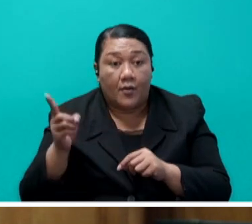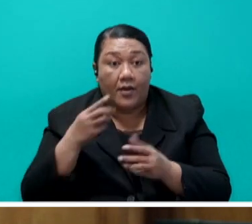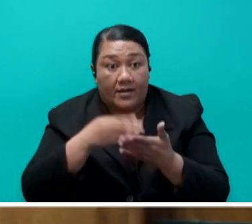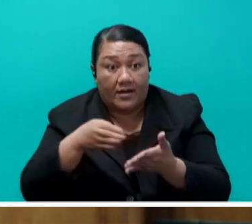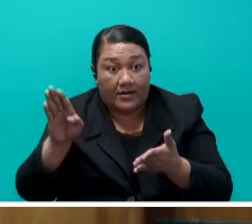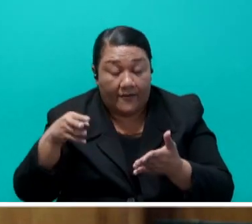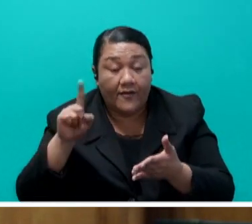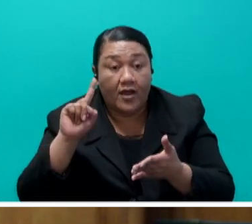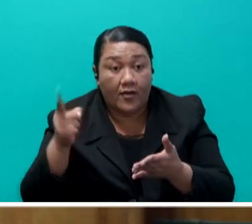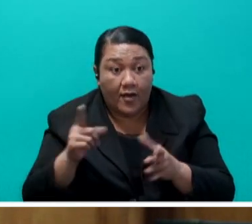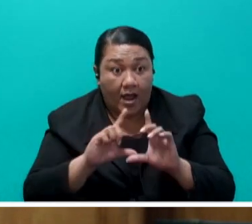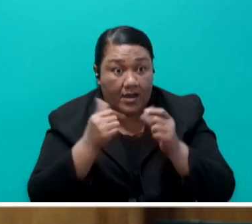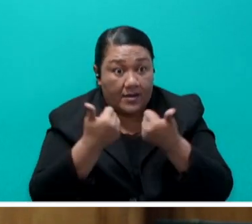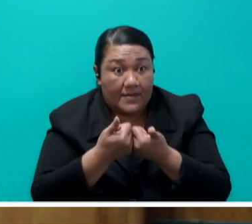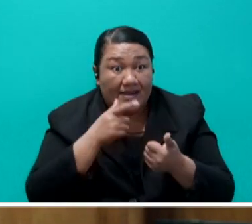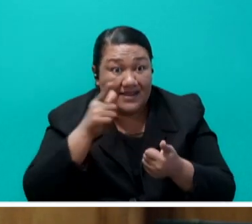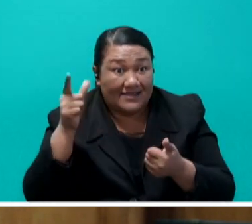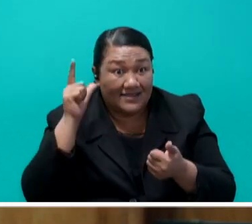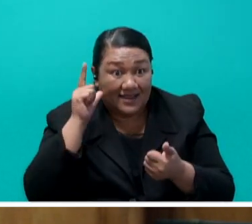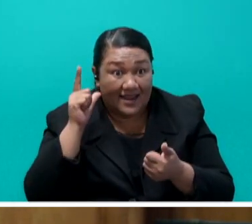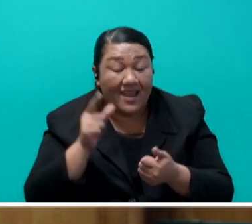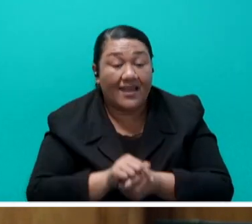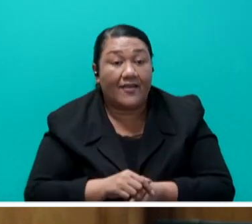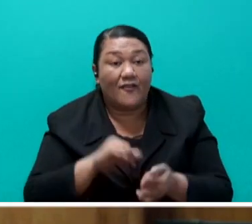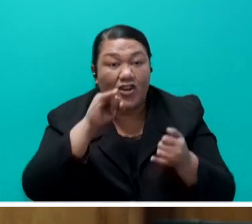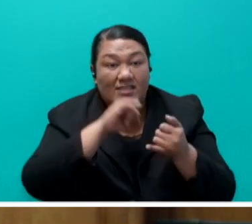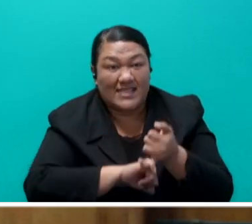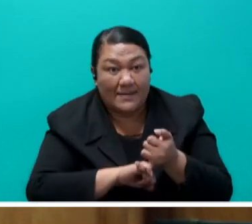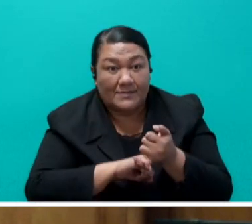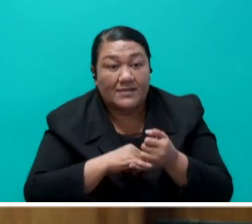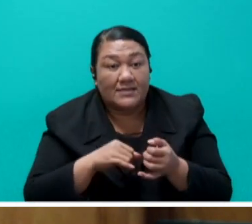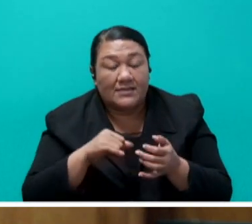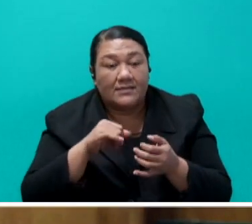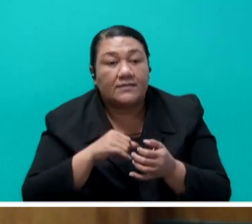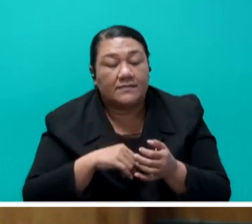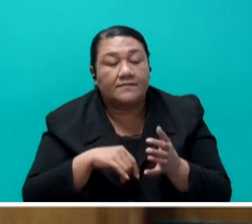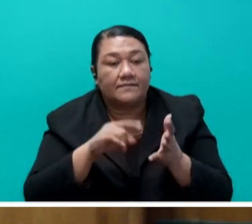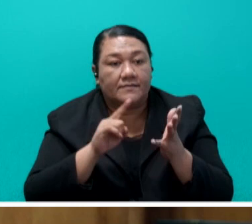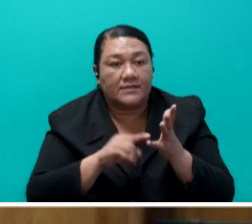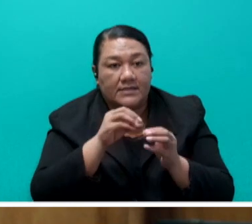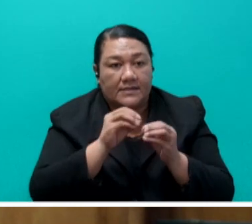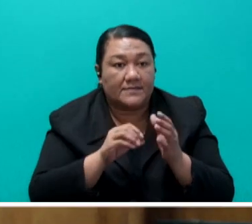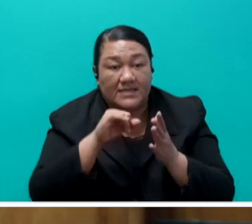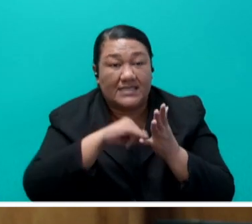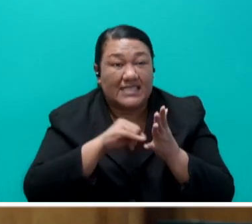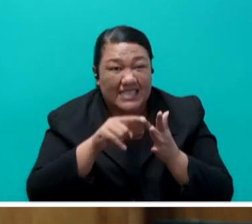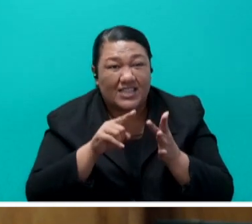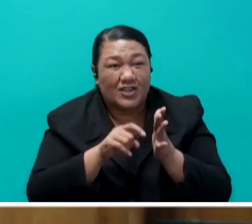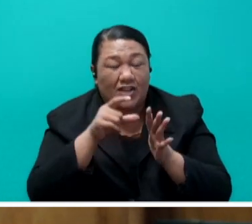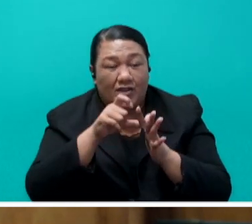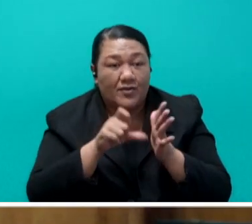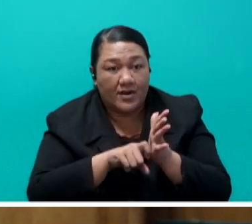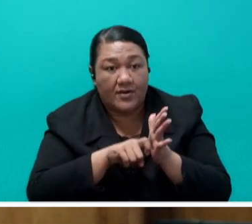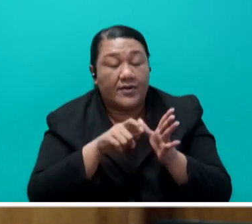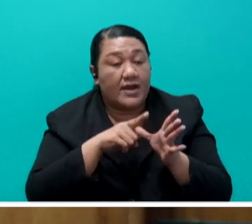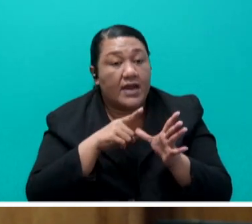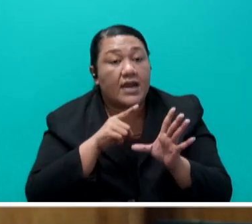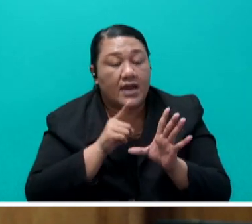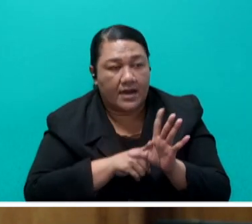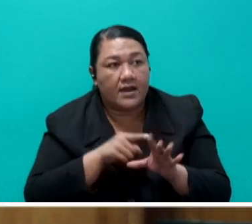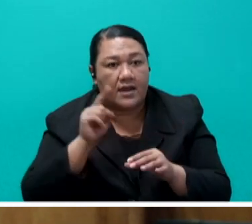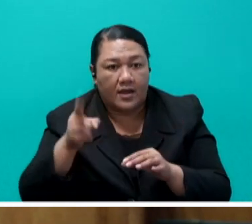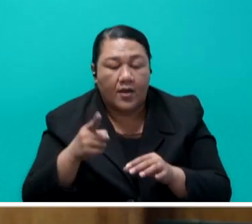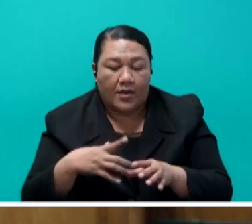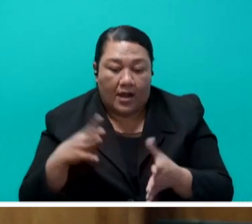fisheries subsidies yesterday will actually do a lot to confirm our stature as a leader